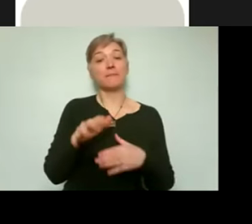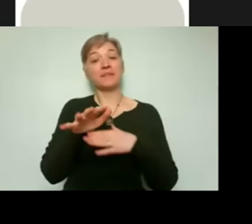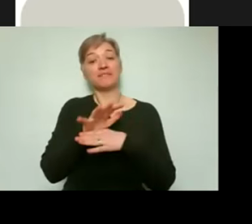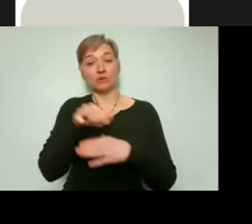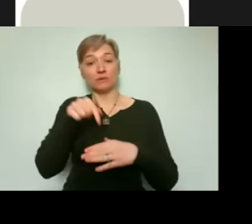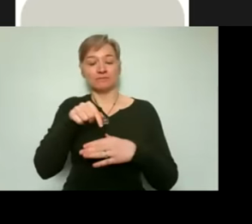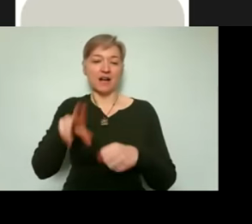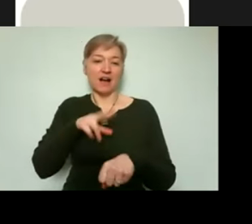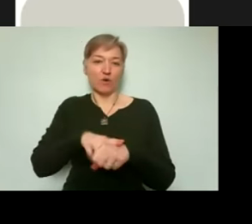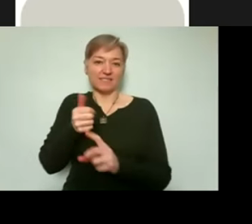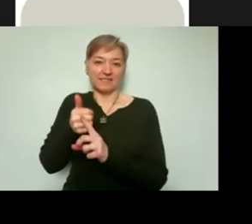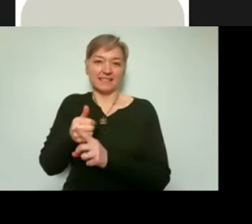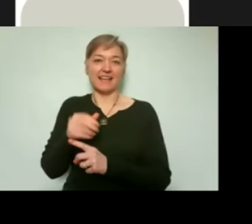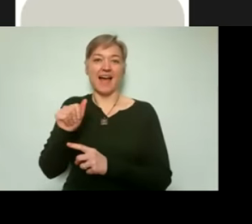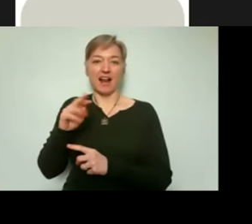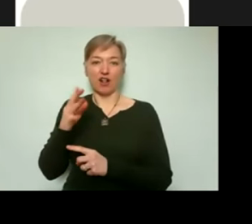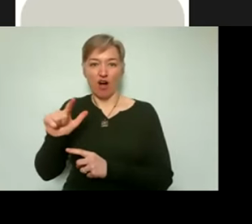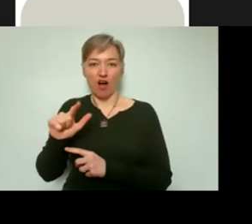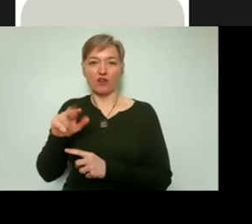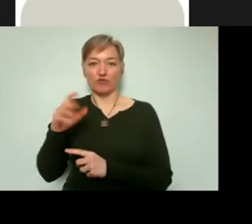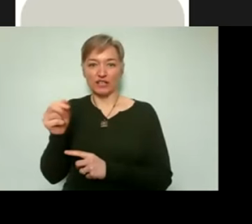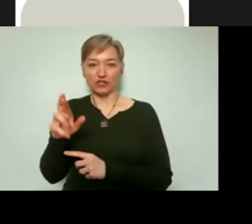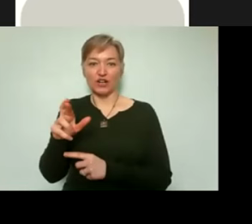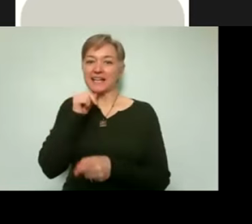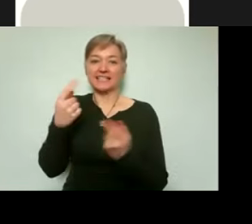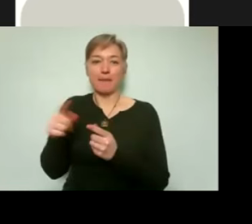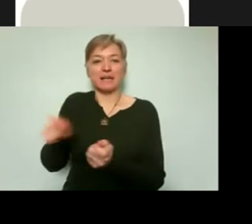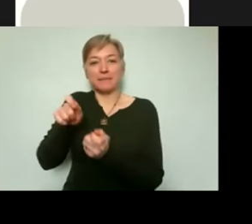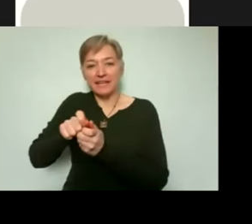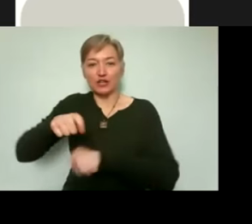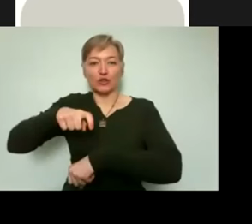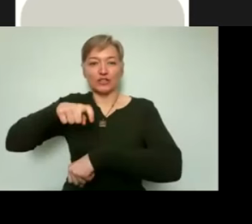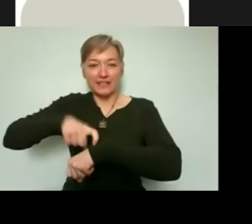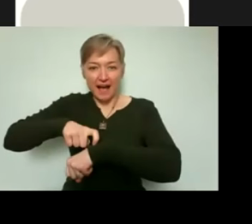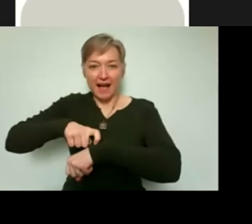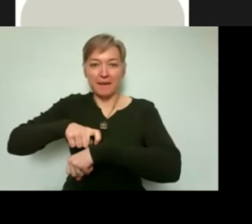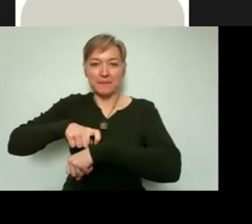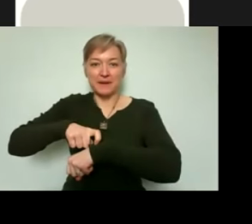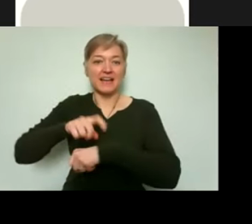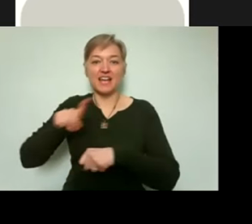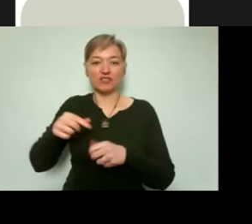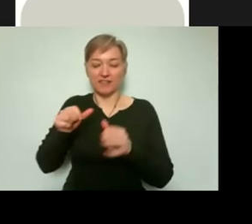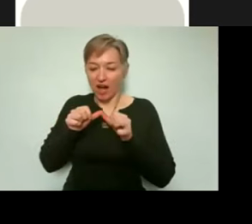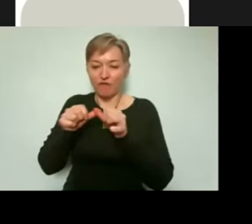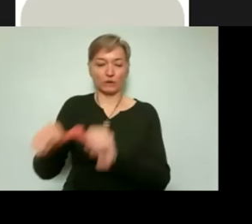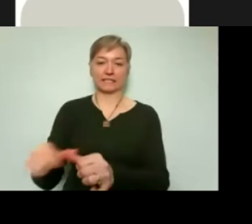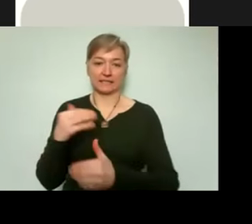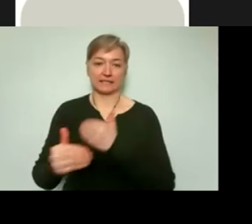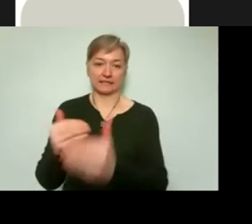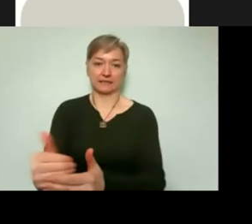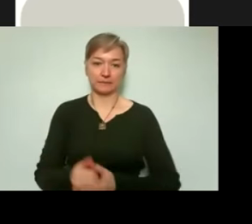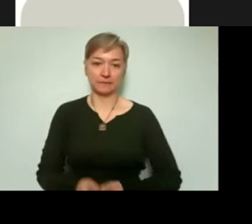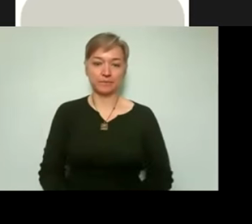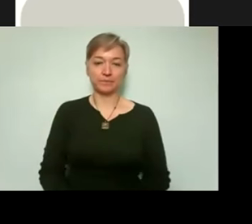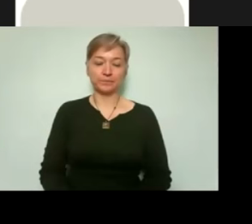analog regressor. It's not something that occurs at a particular moment in time in an event-based way. It's just unfolding continuously. Okay,